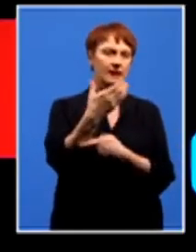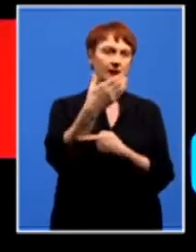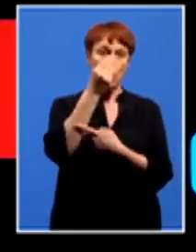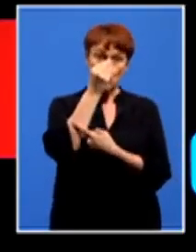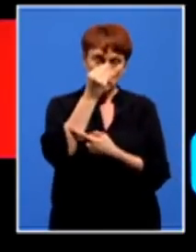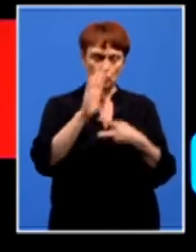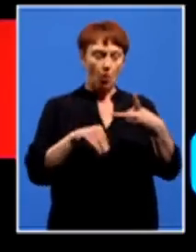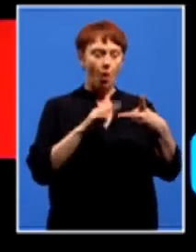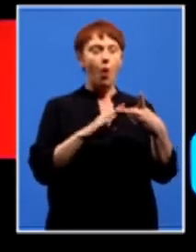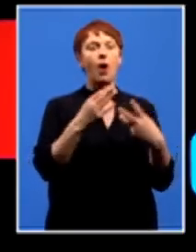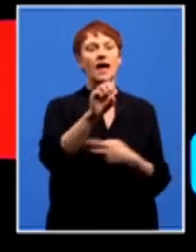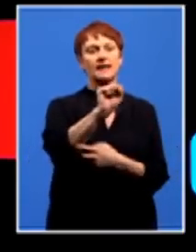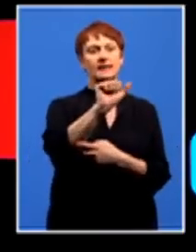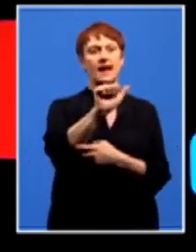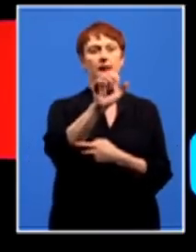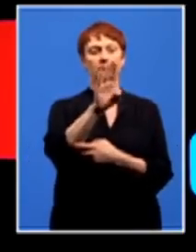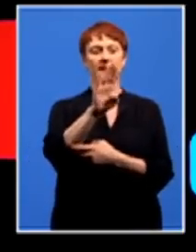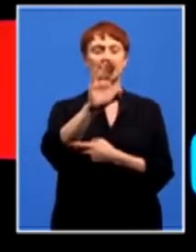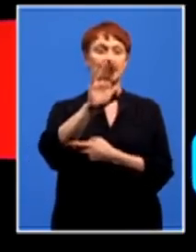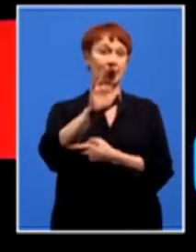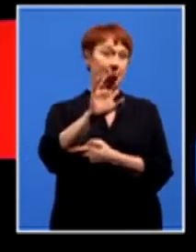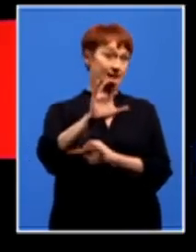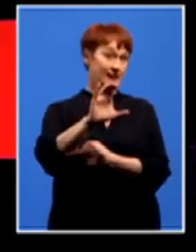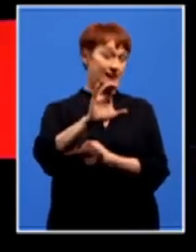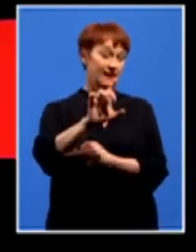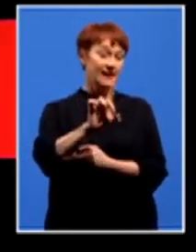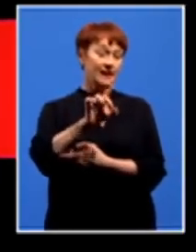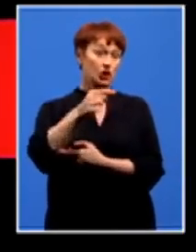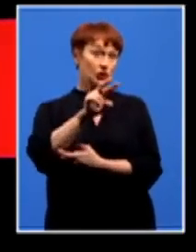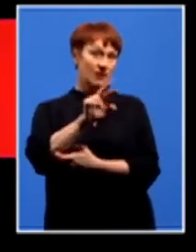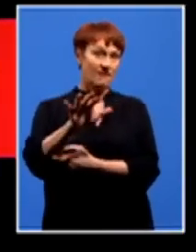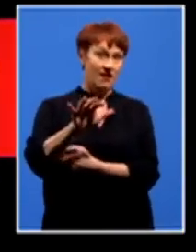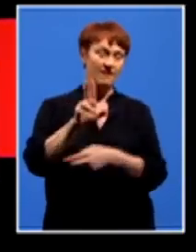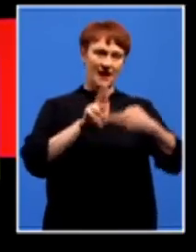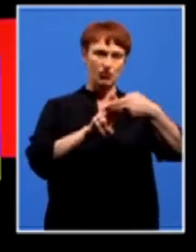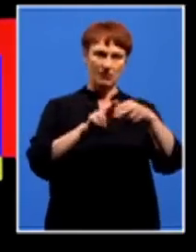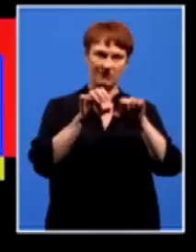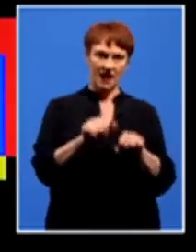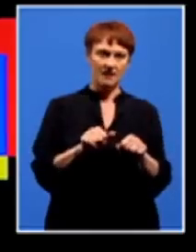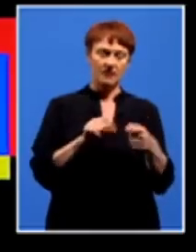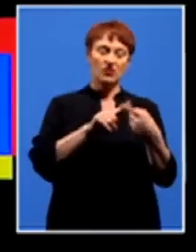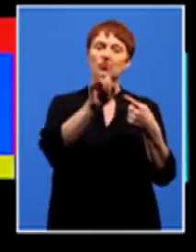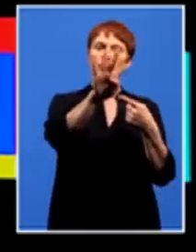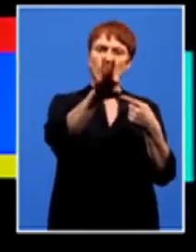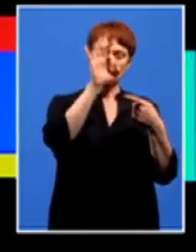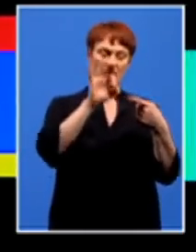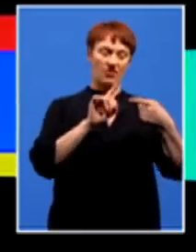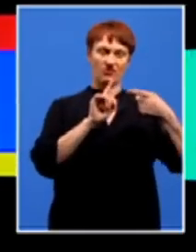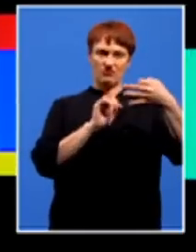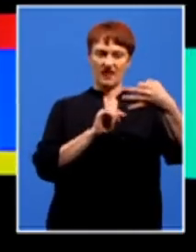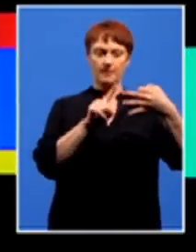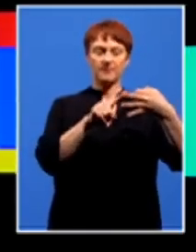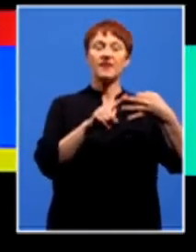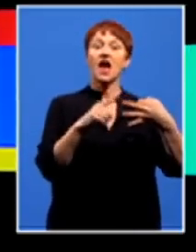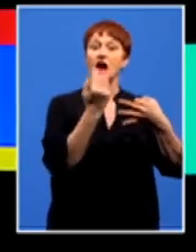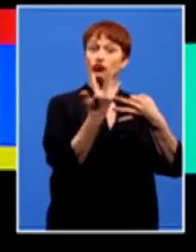News. Tonight we're asking, are adverts inclusive? You can choose from our three colors. Green is for yes, yellow maybe, and red for